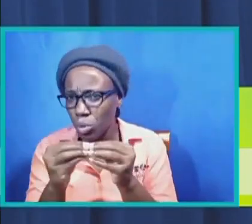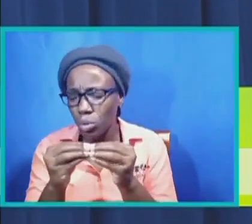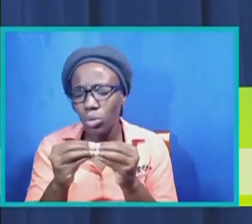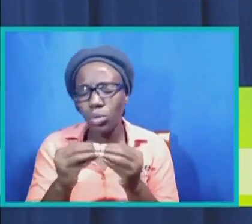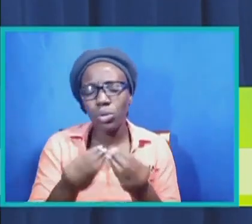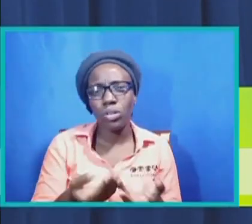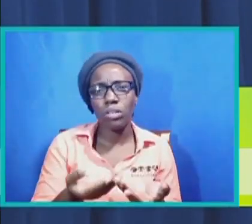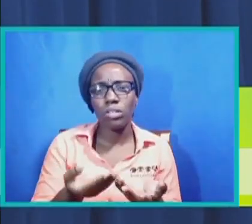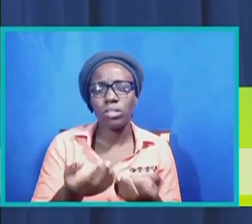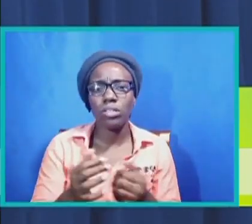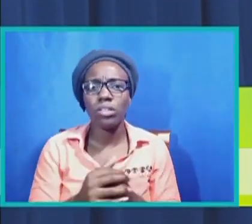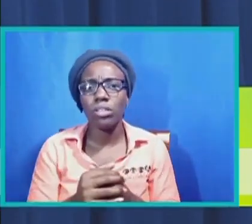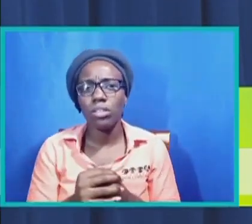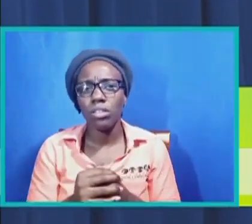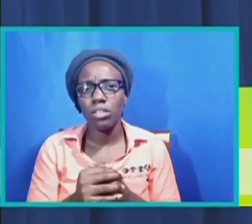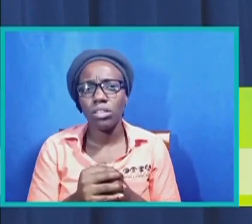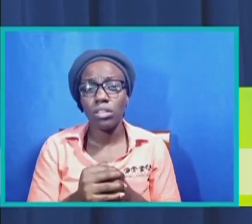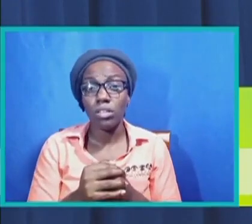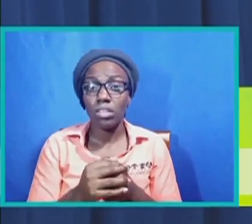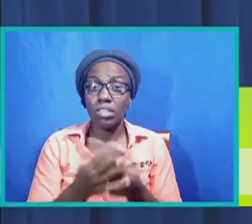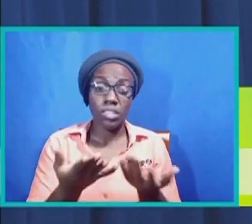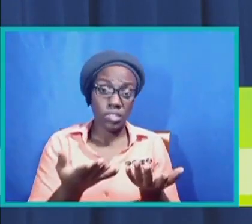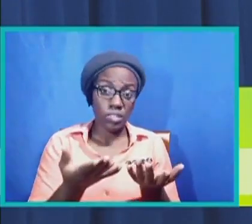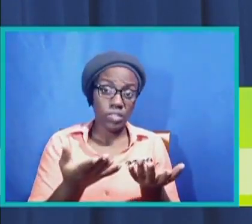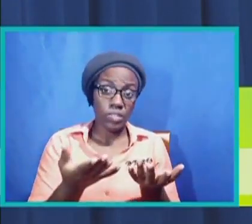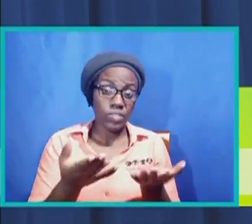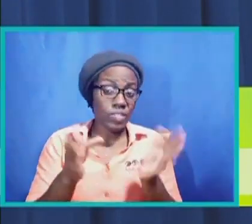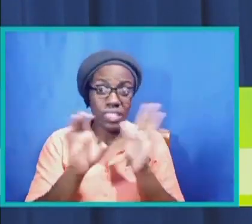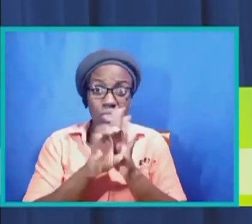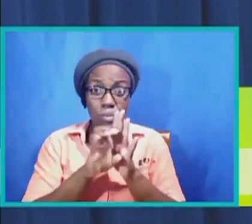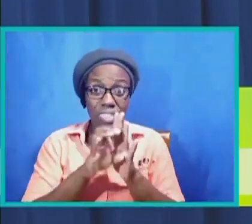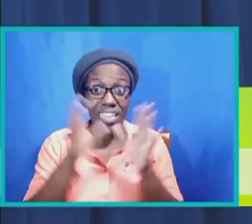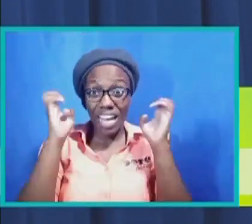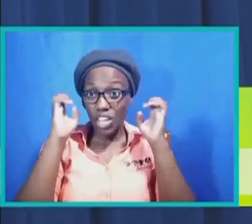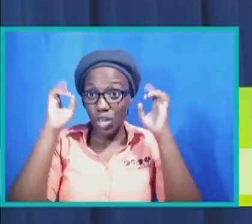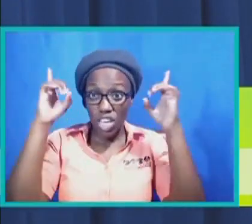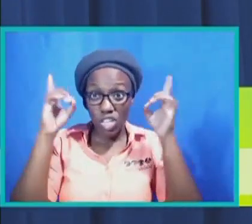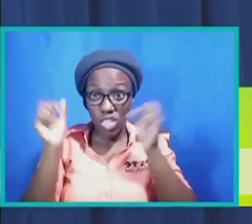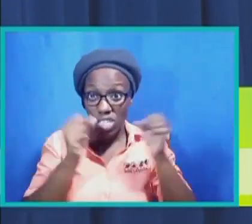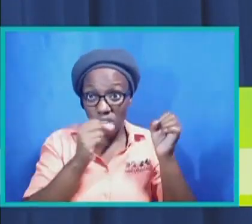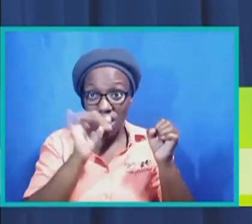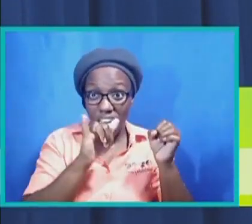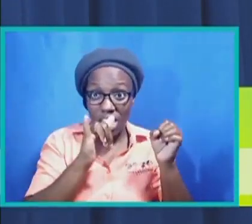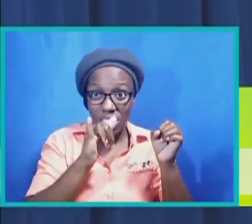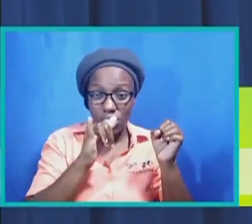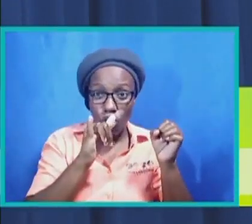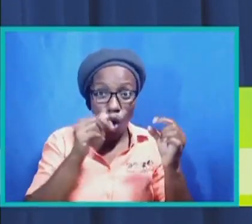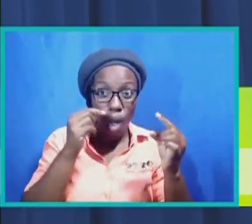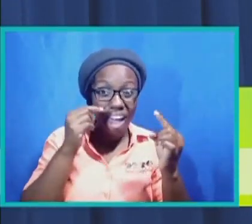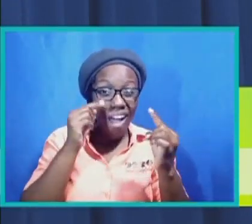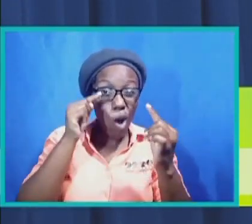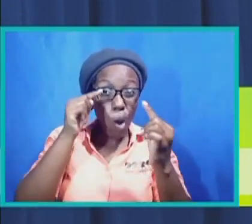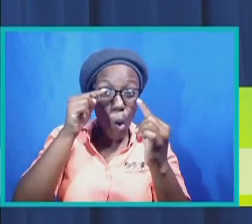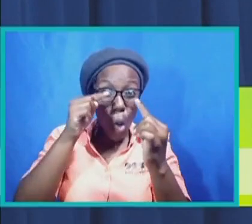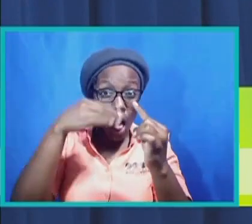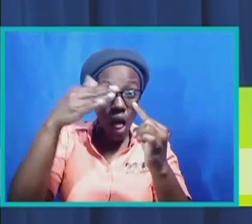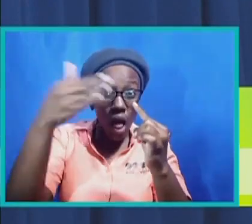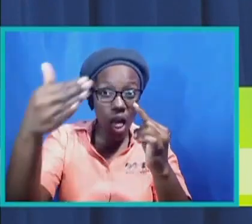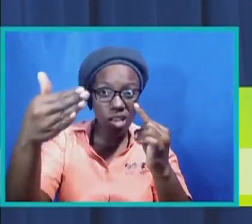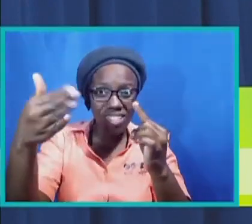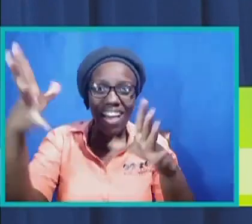education system is the input for their workforce, and therefore they need to also be part of the process in